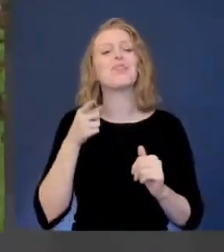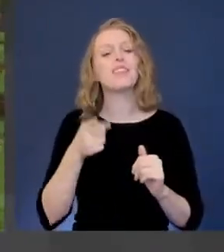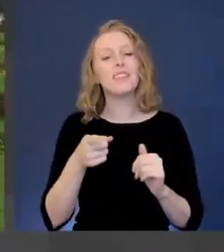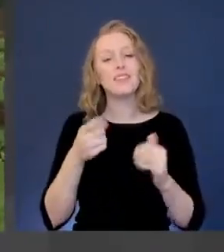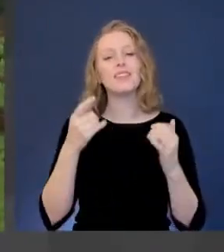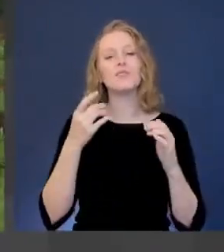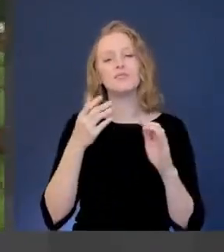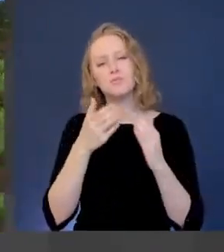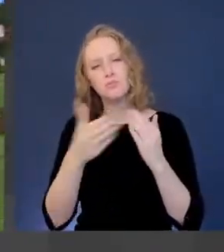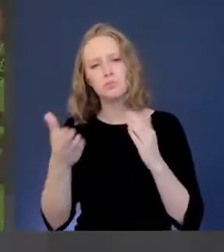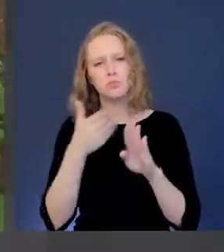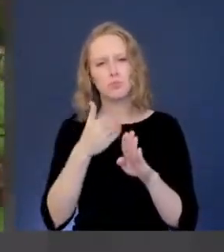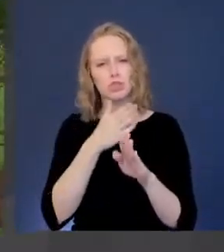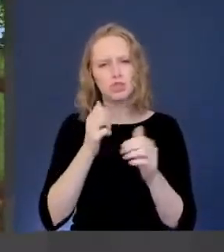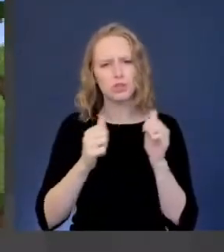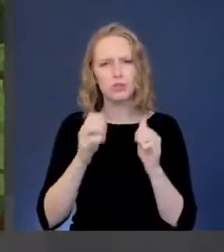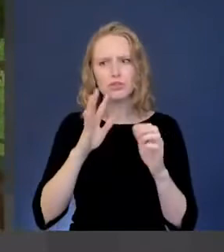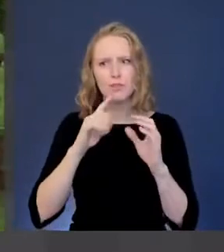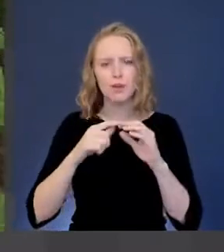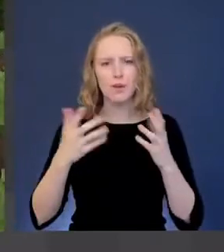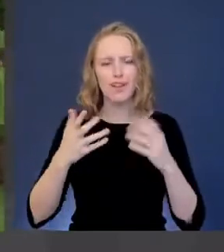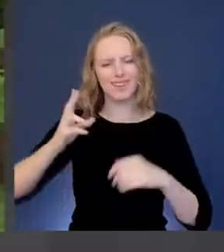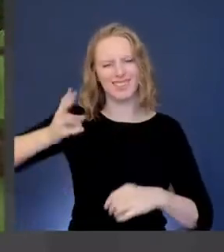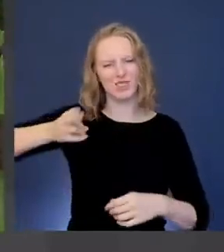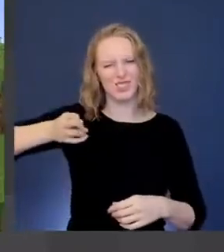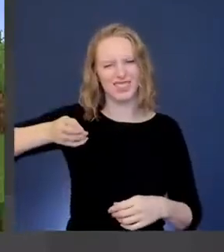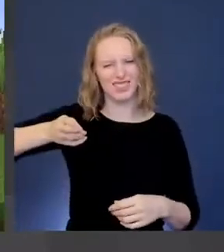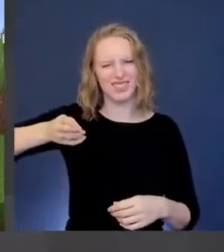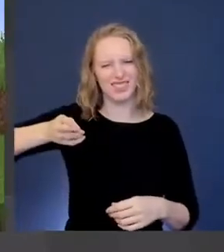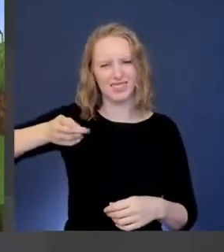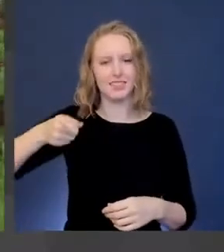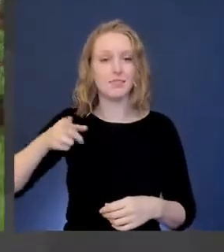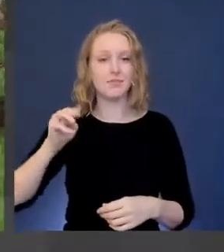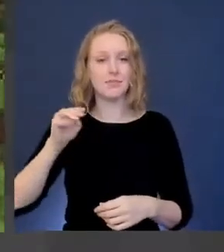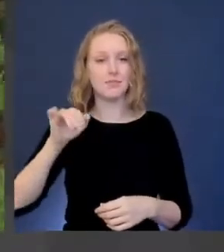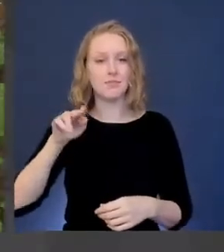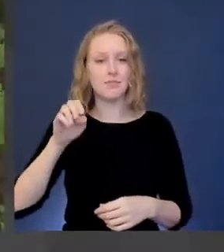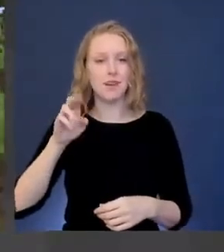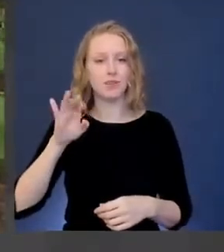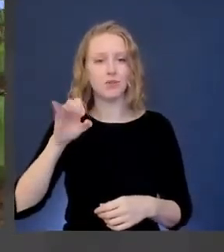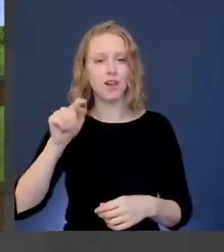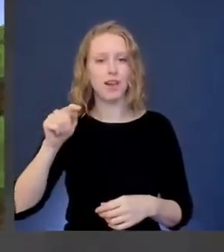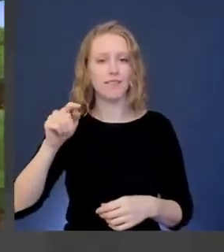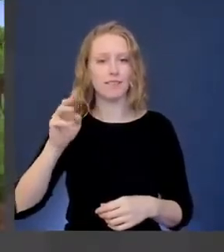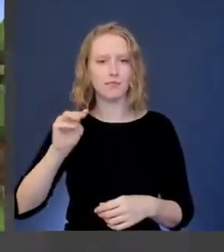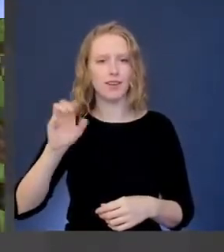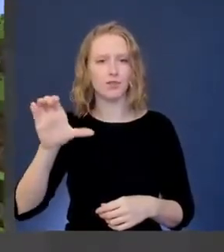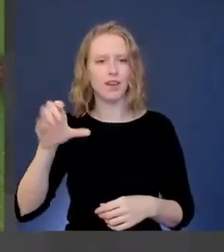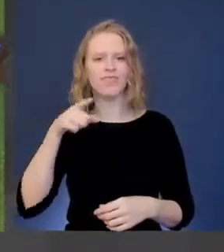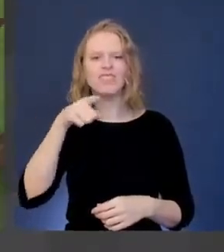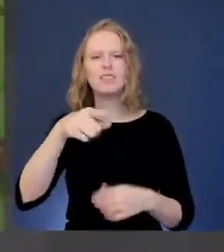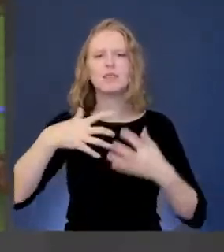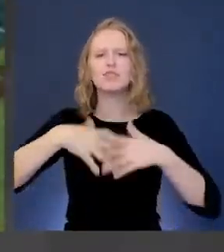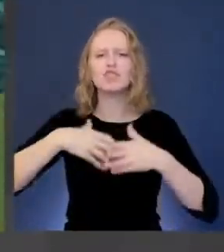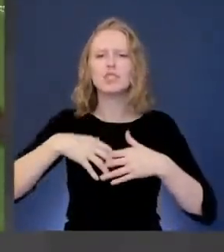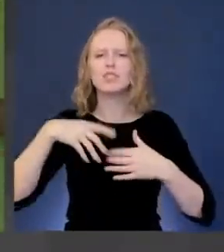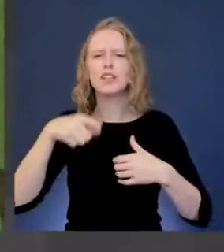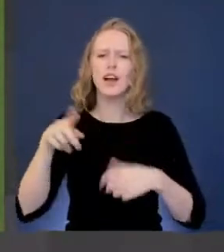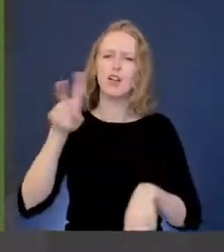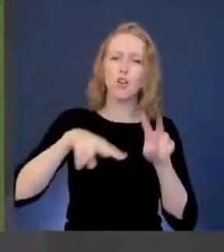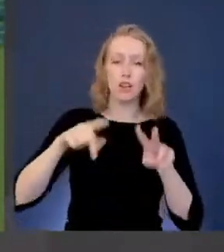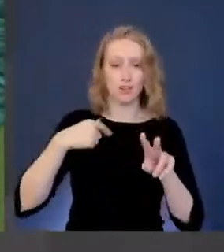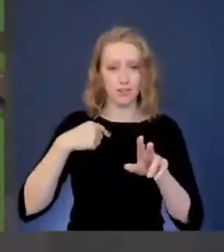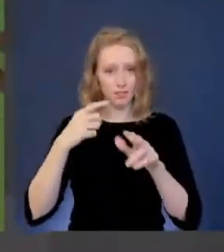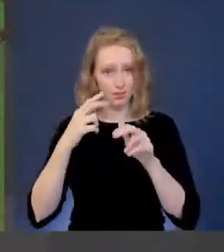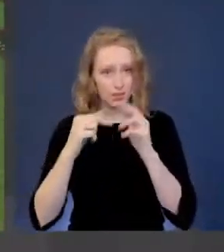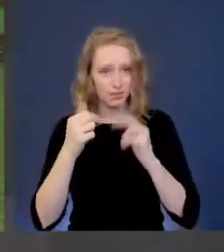of Minecraft. And I've got the perfect machine to take us there. Honestly, every time I look at this thing, it makes my head hurt. Even though I built this, and I